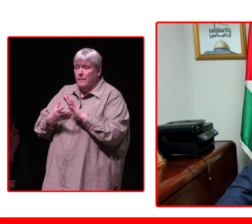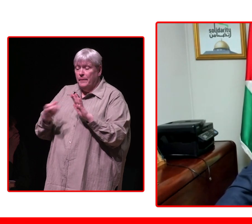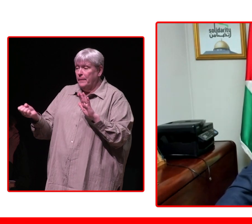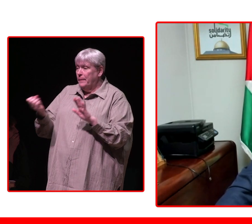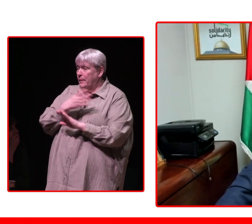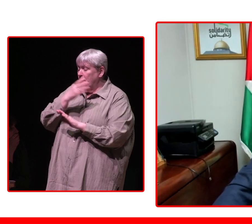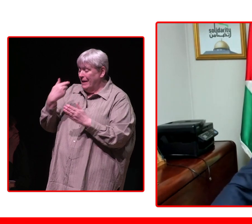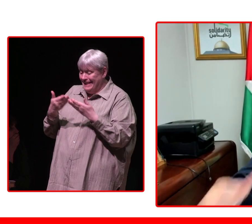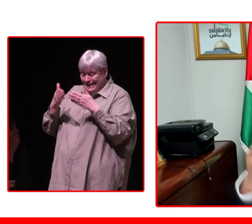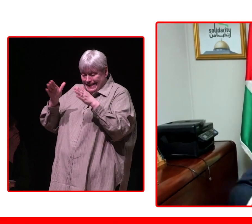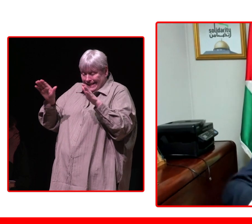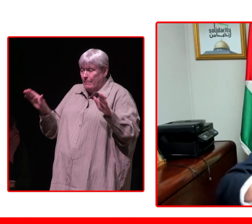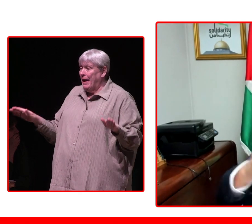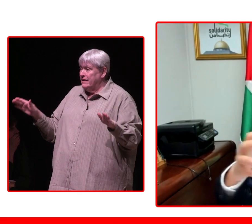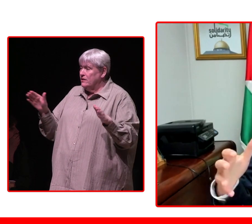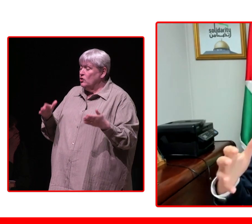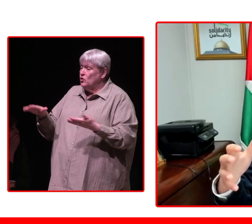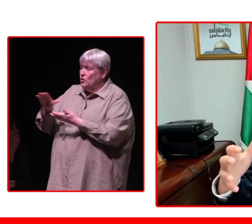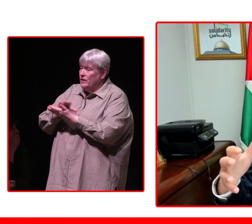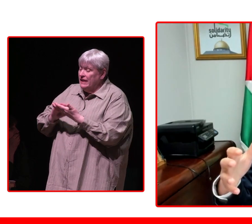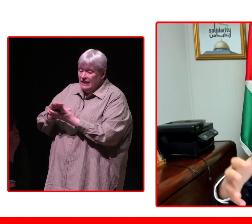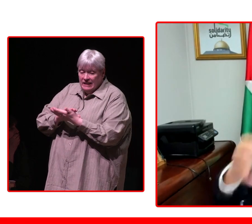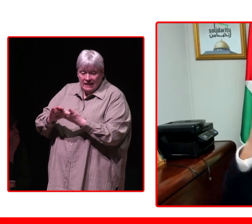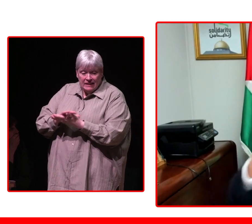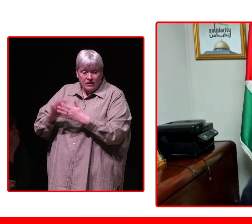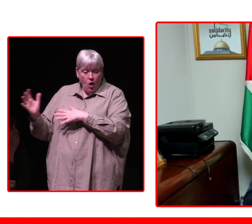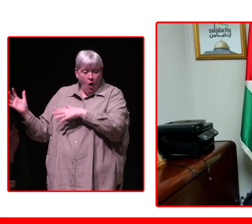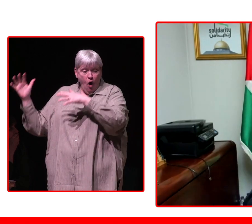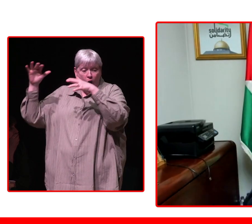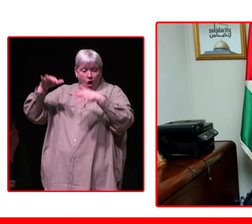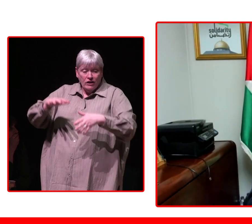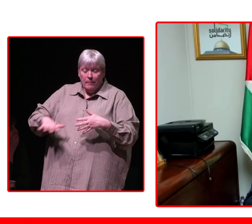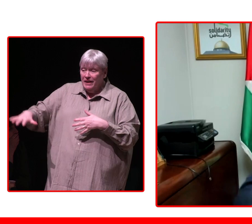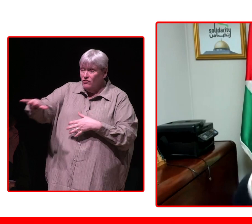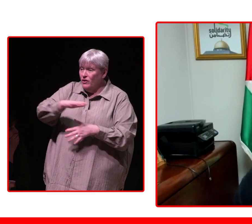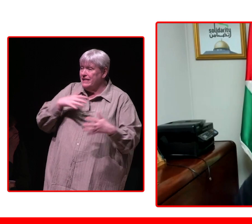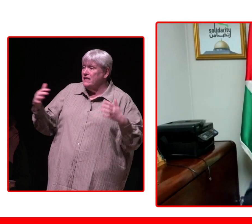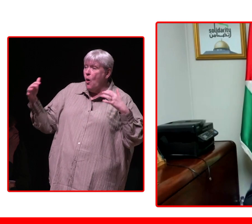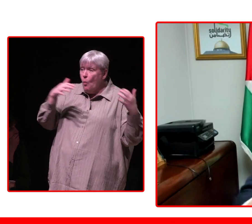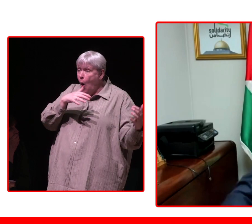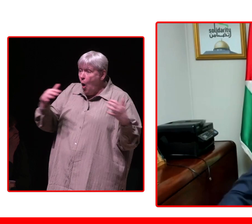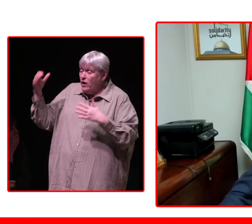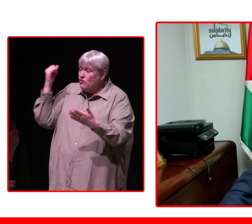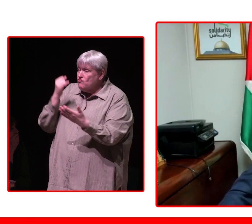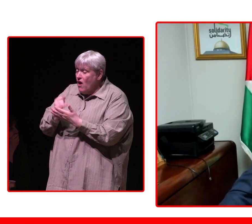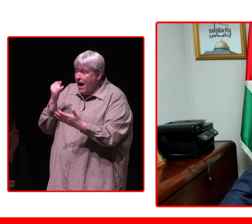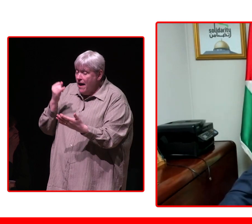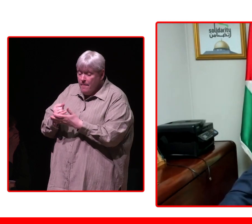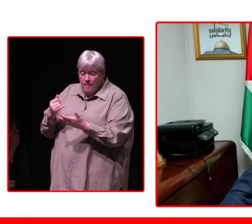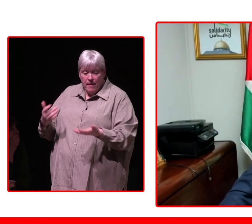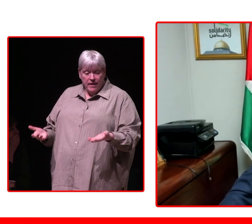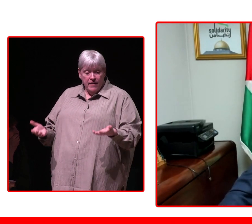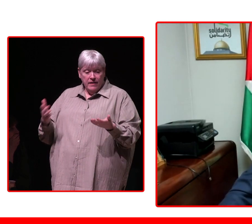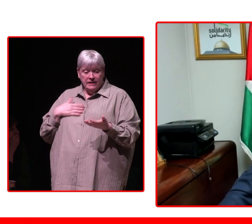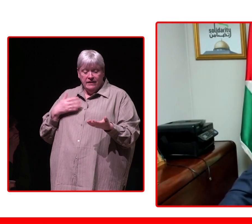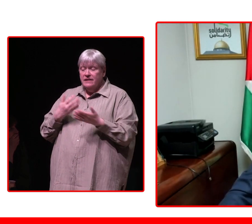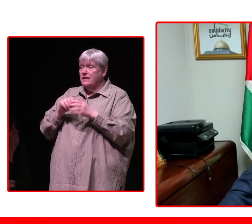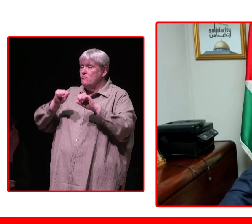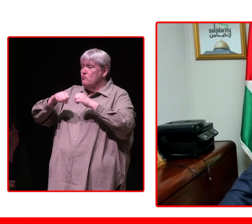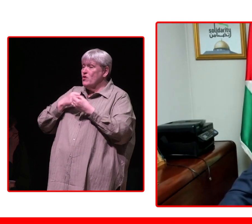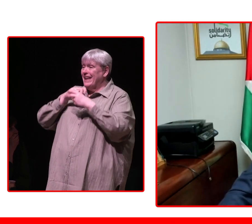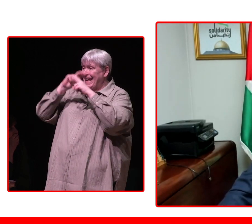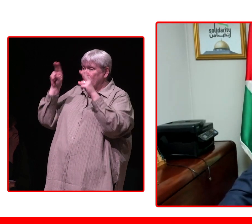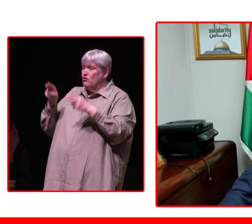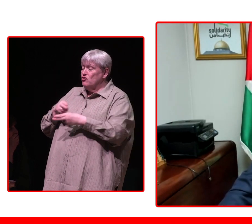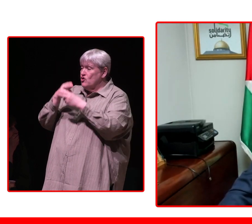expansion. The buildings of settlements in the occupied territory is a war crime. It is illegal under international law, and it is the